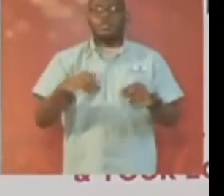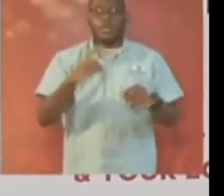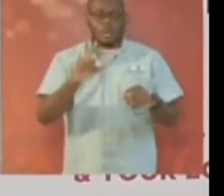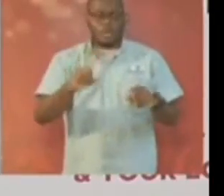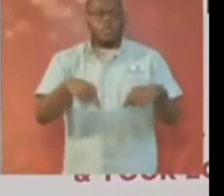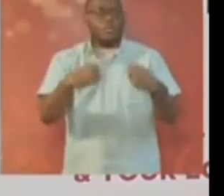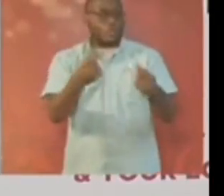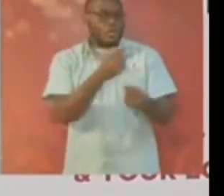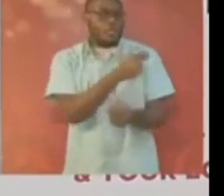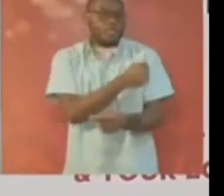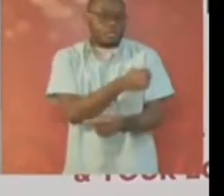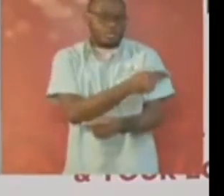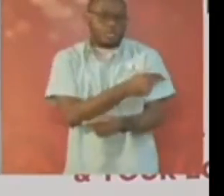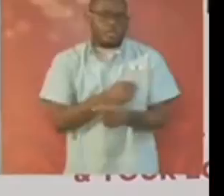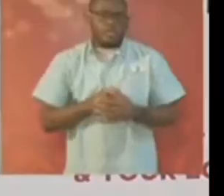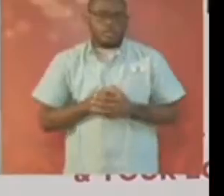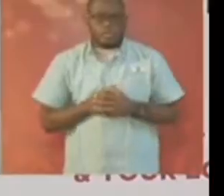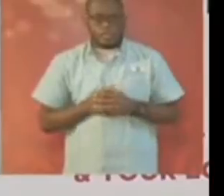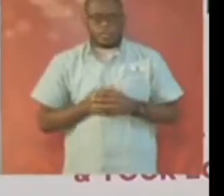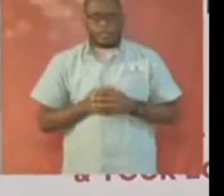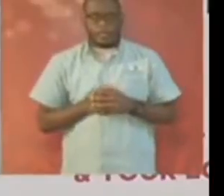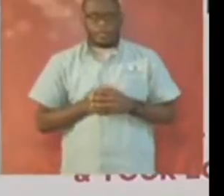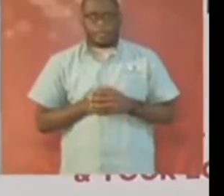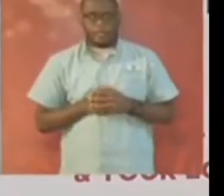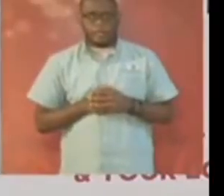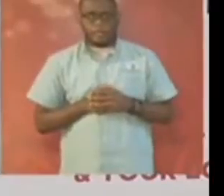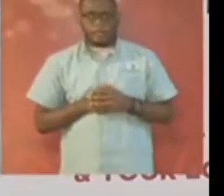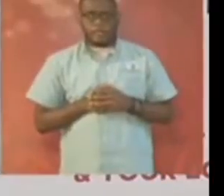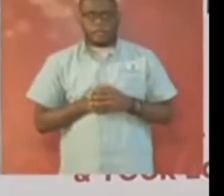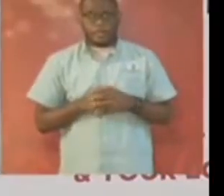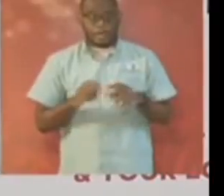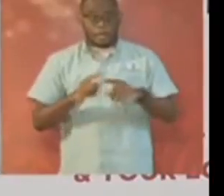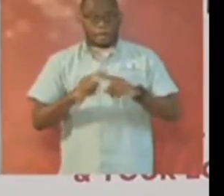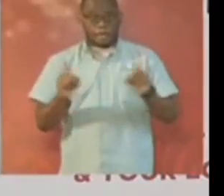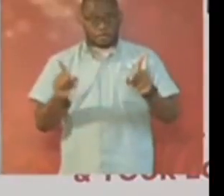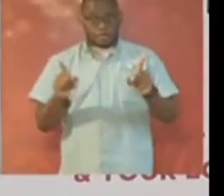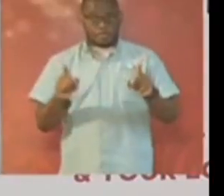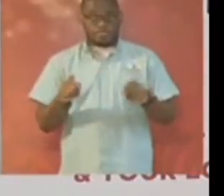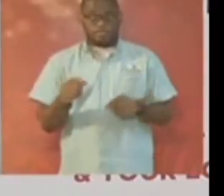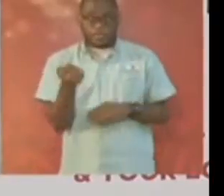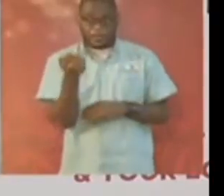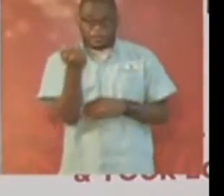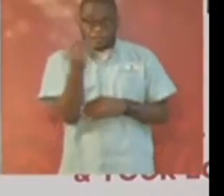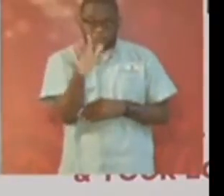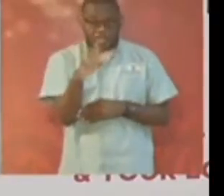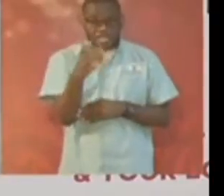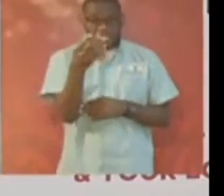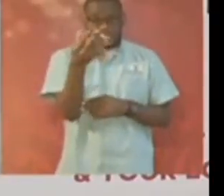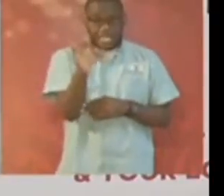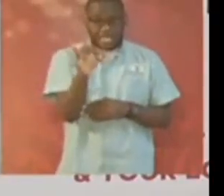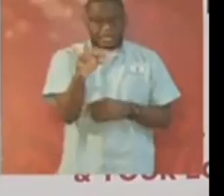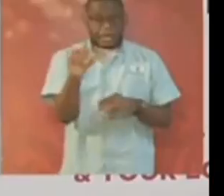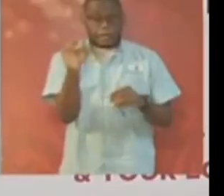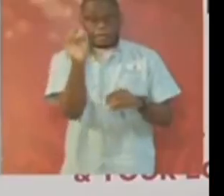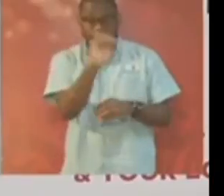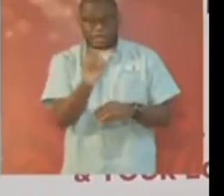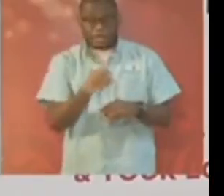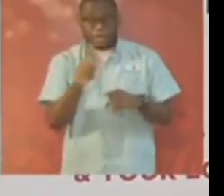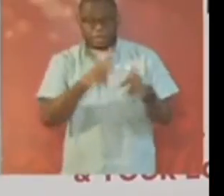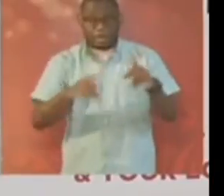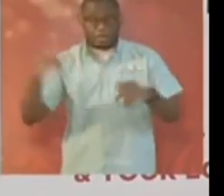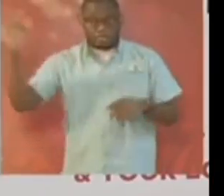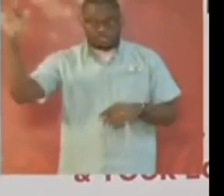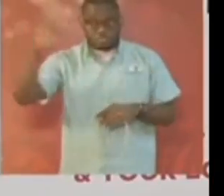of the overall ambulatory capacity, that has been between 15 and 19% since the relaxation of